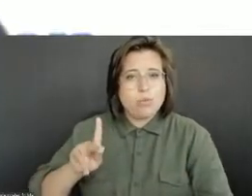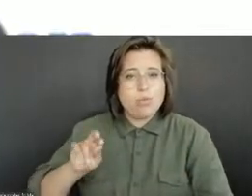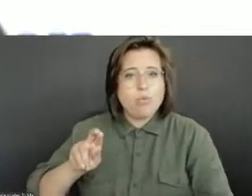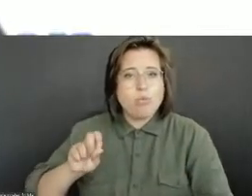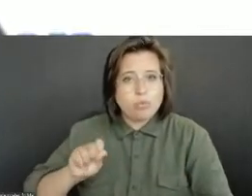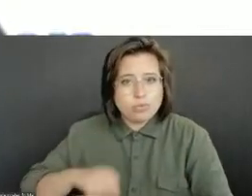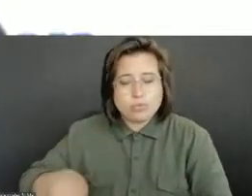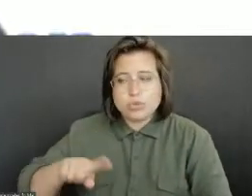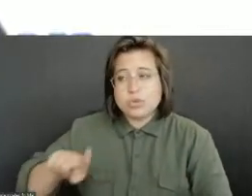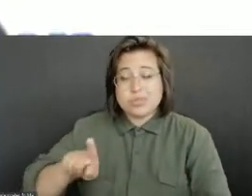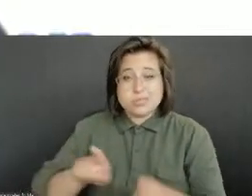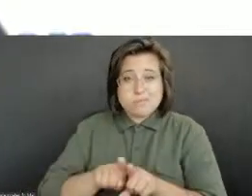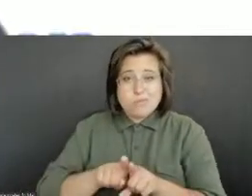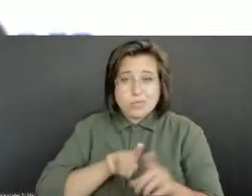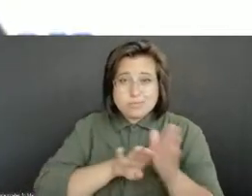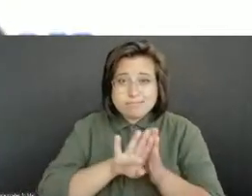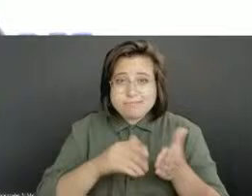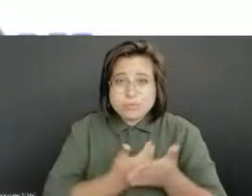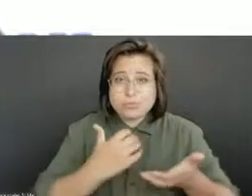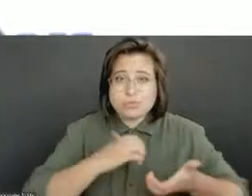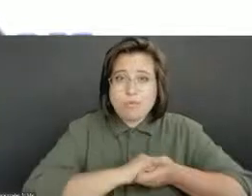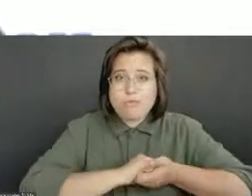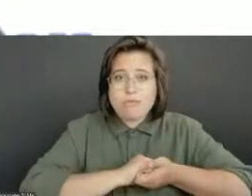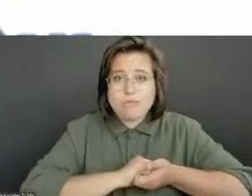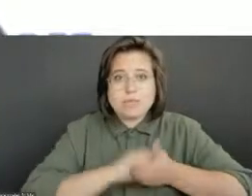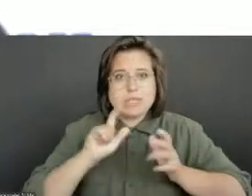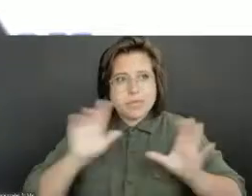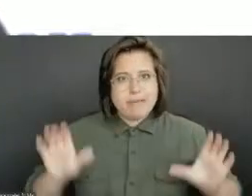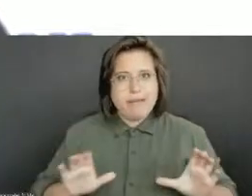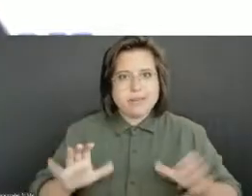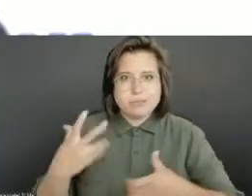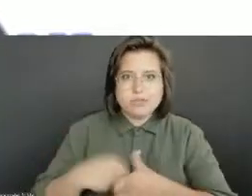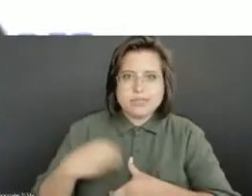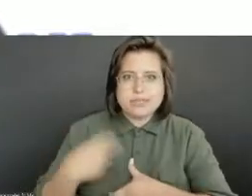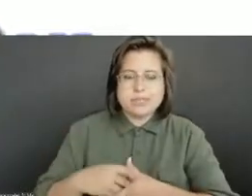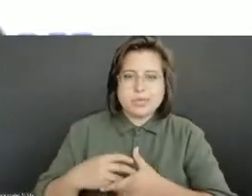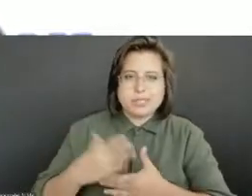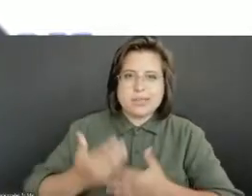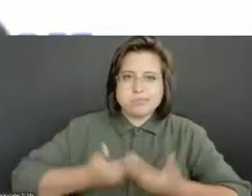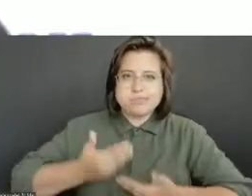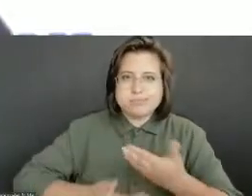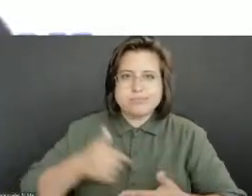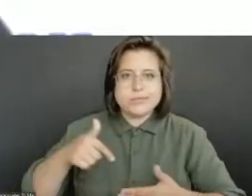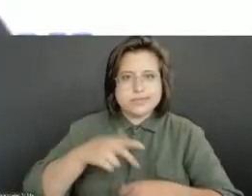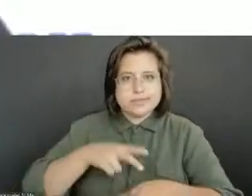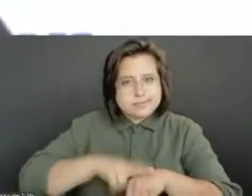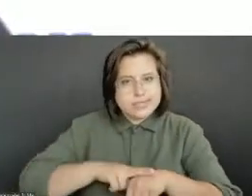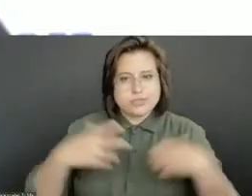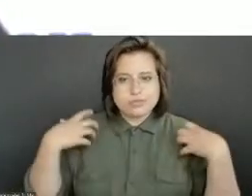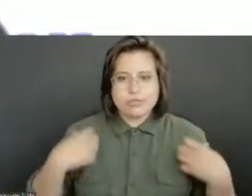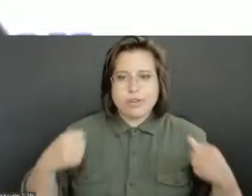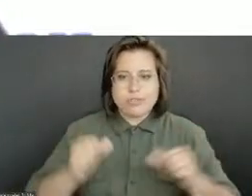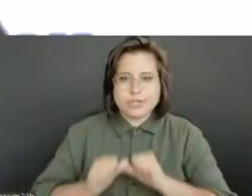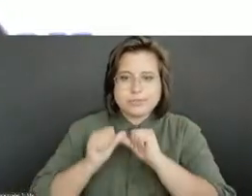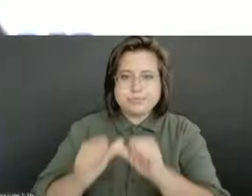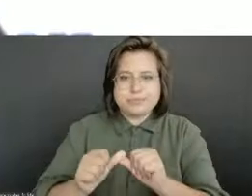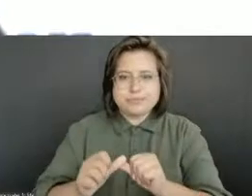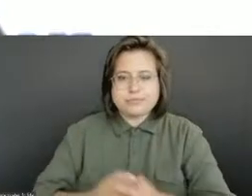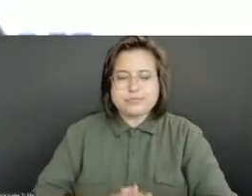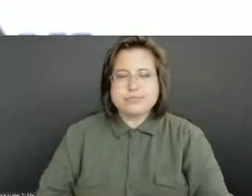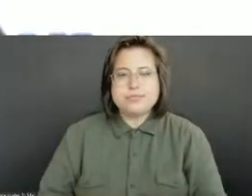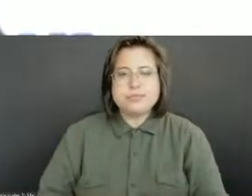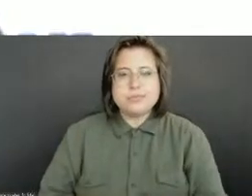new partnerships to be active participants in this nation's recovery and preparedness